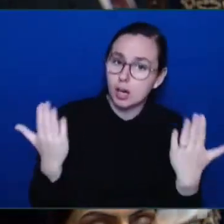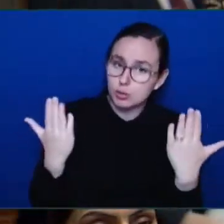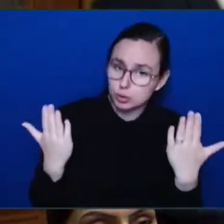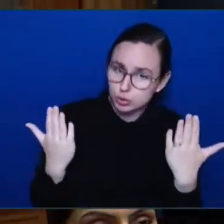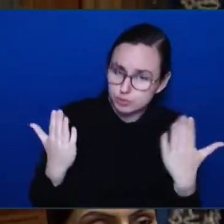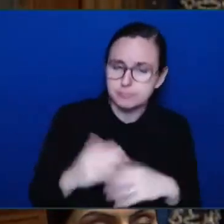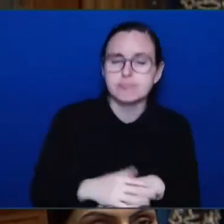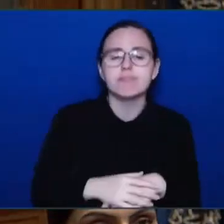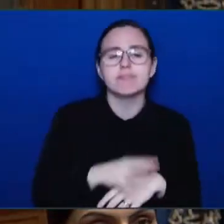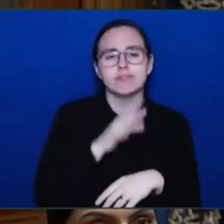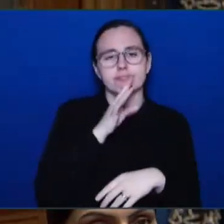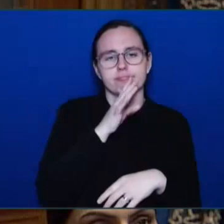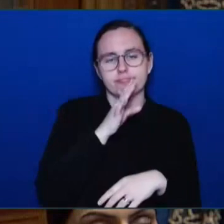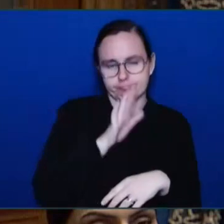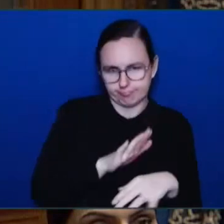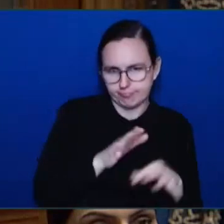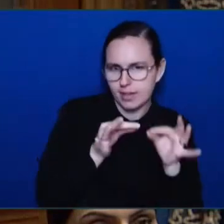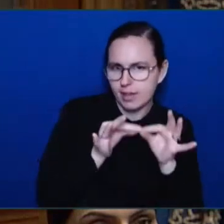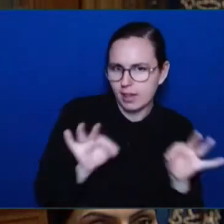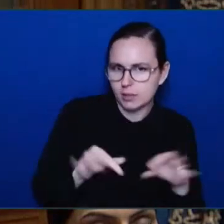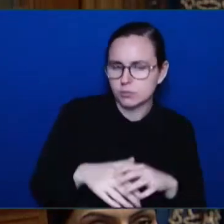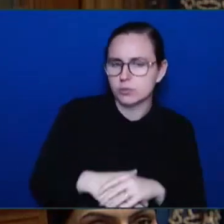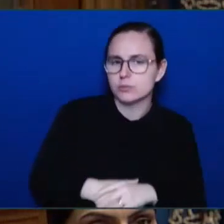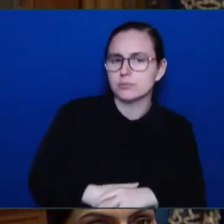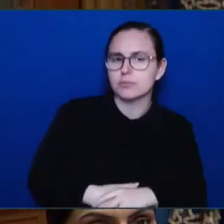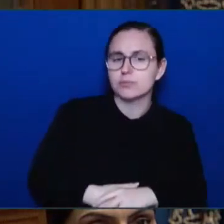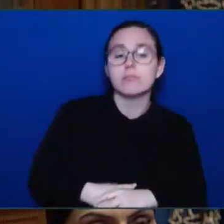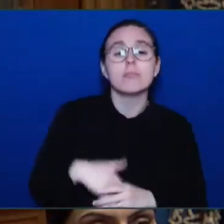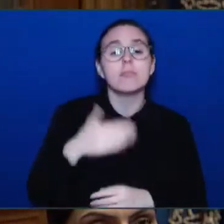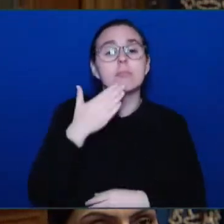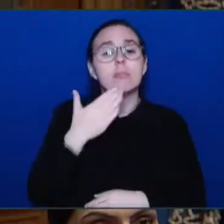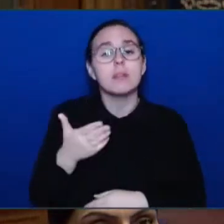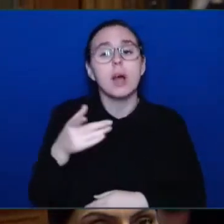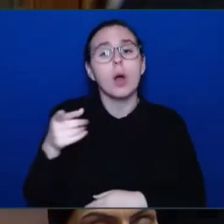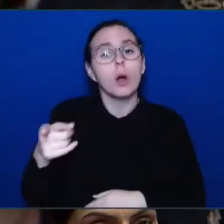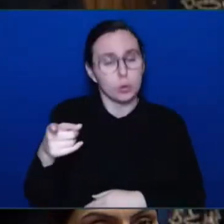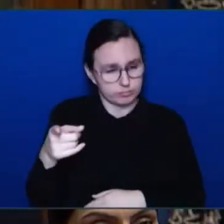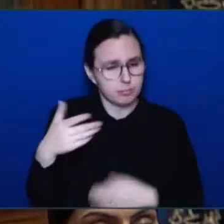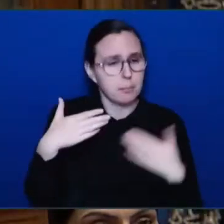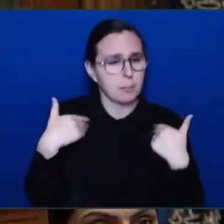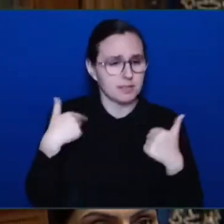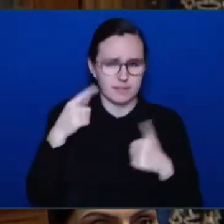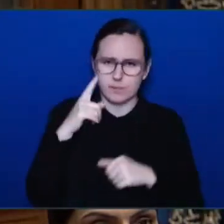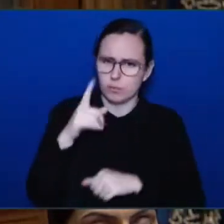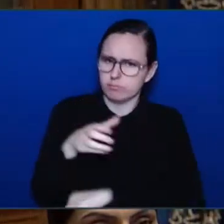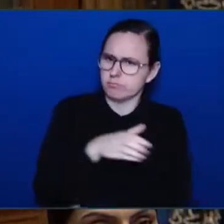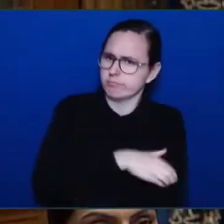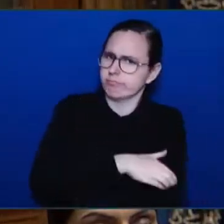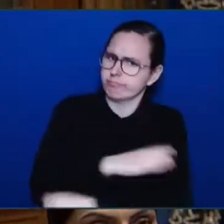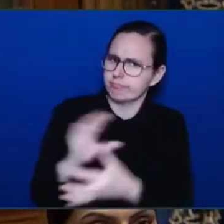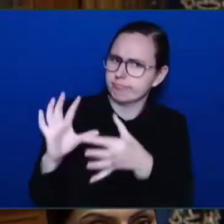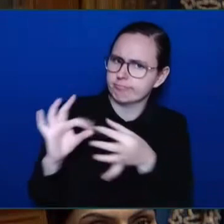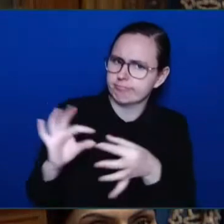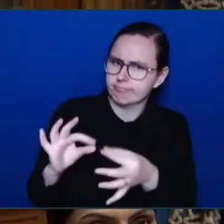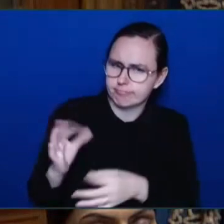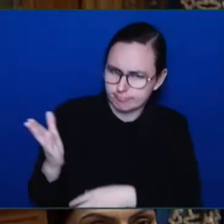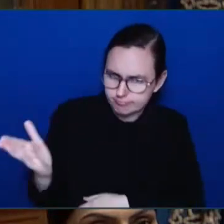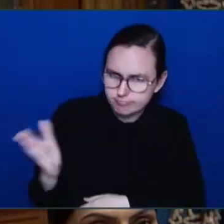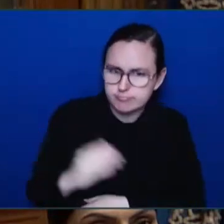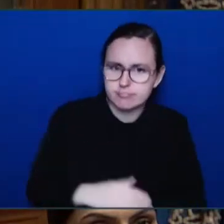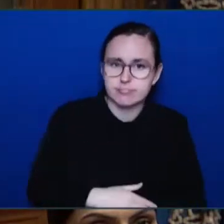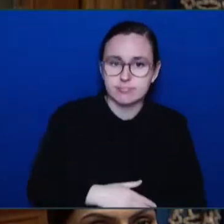for your powerful words, for his powerful words. Thank you to the member for the official